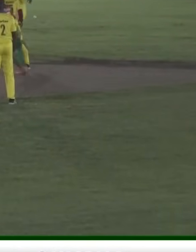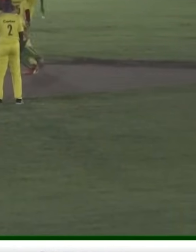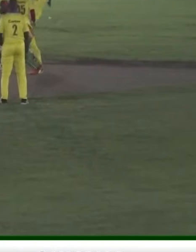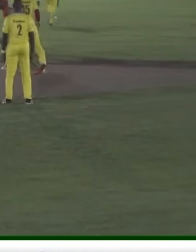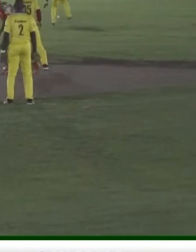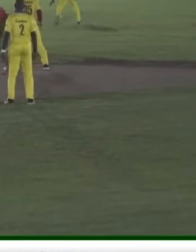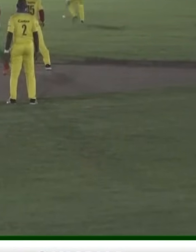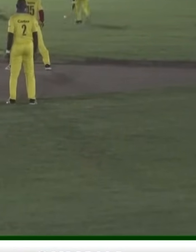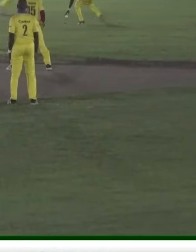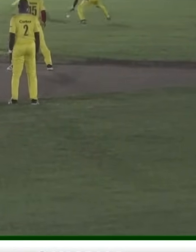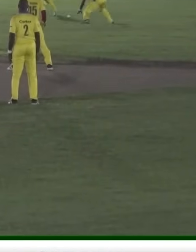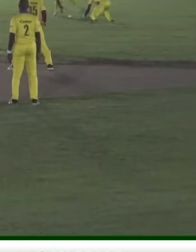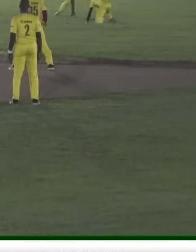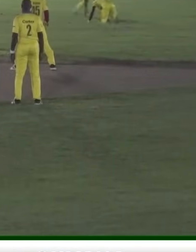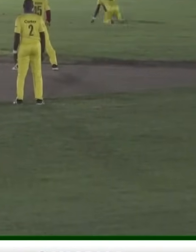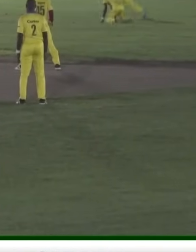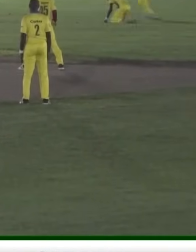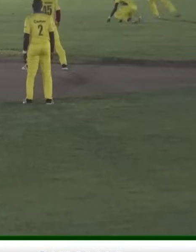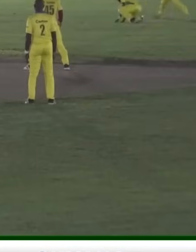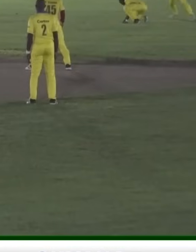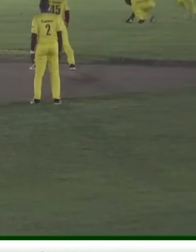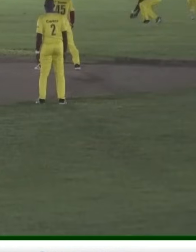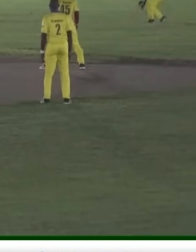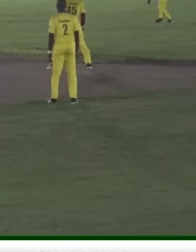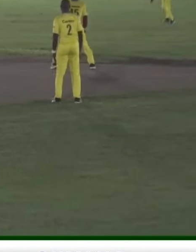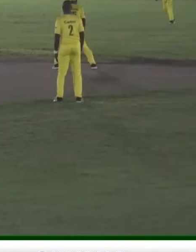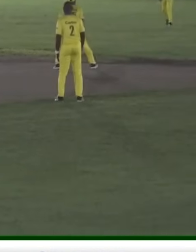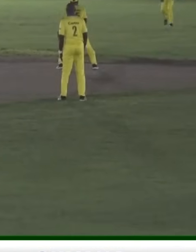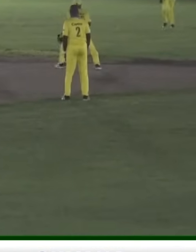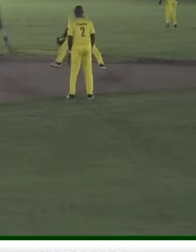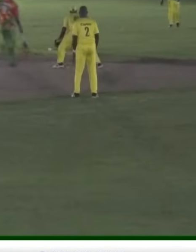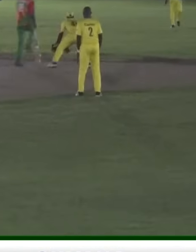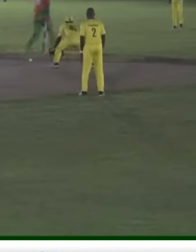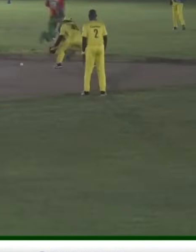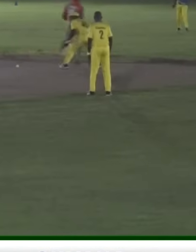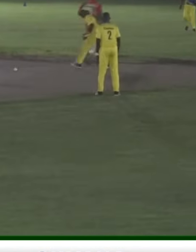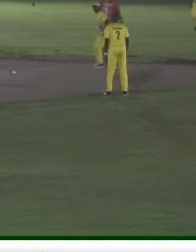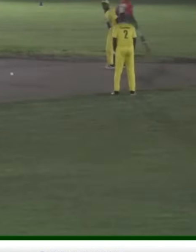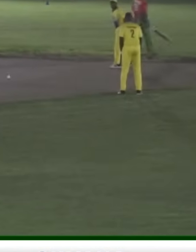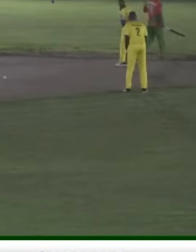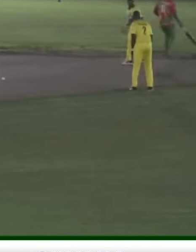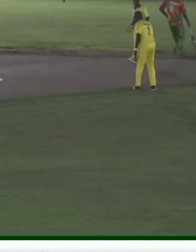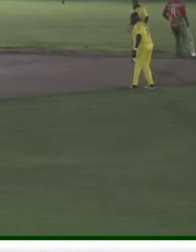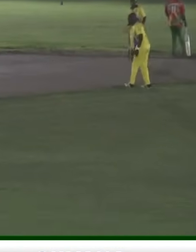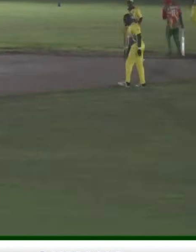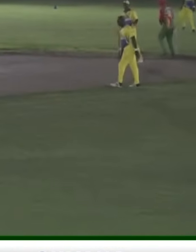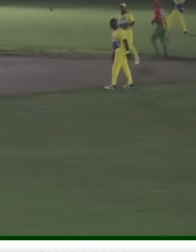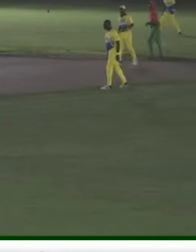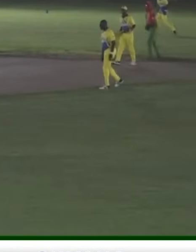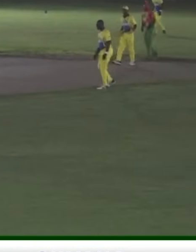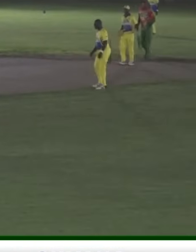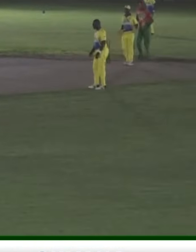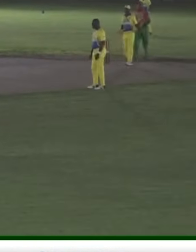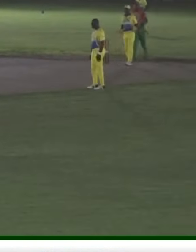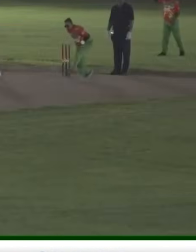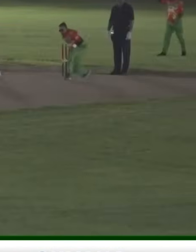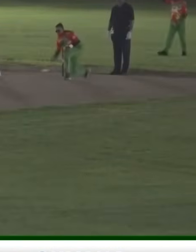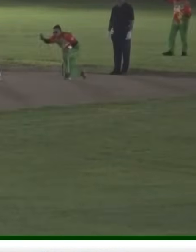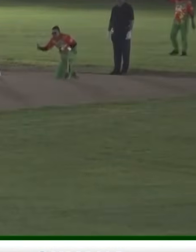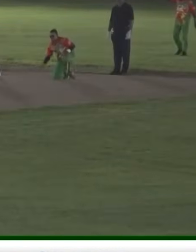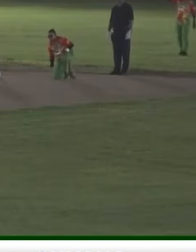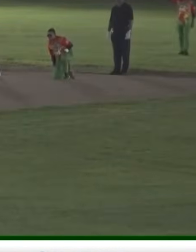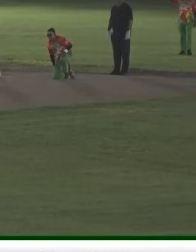with 44 not out, while Daniel Gibson took 2 for 18 and Mark Goddard 2 for 32. Barbados Blind cricketers replied